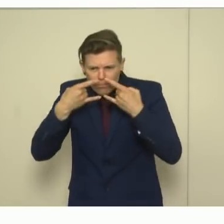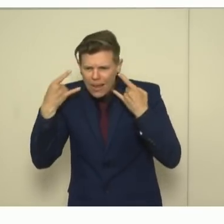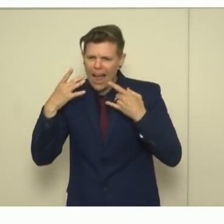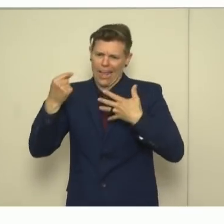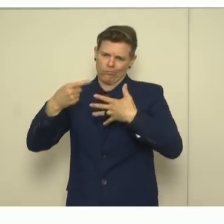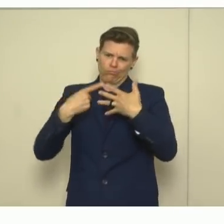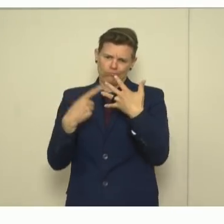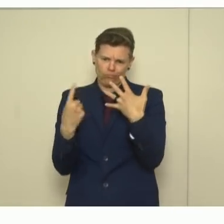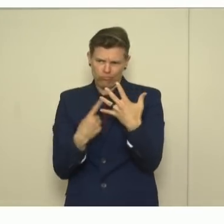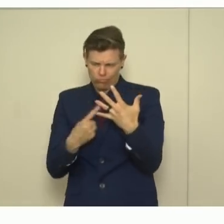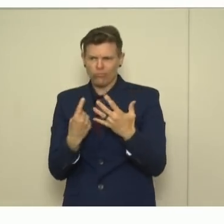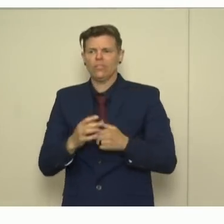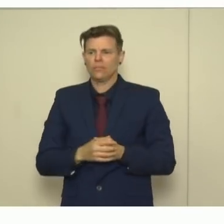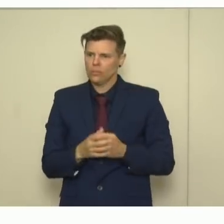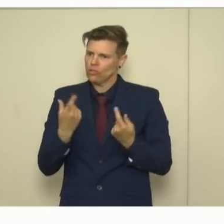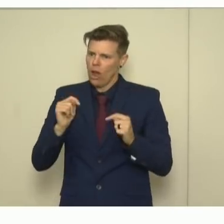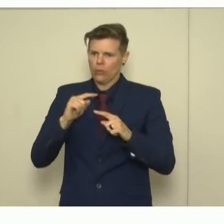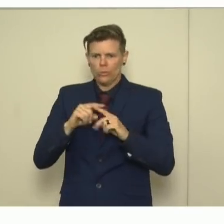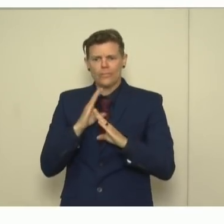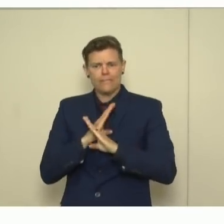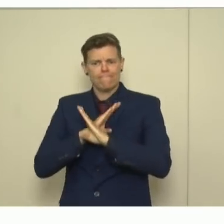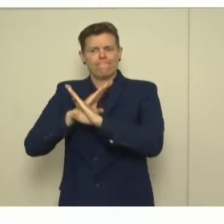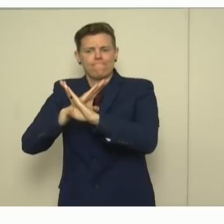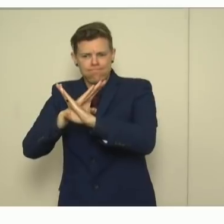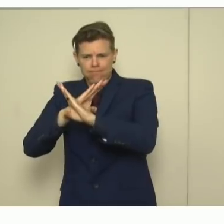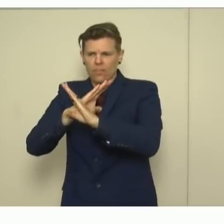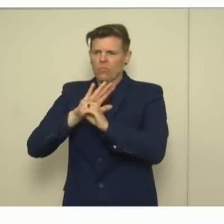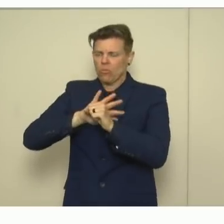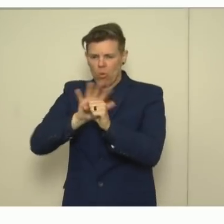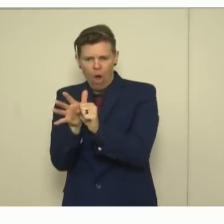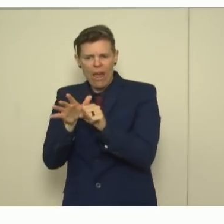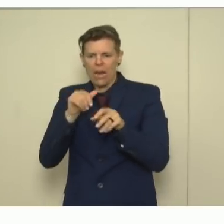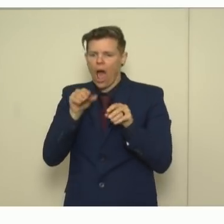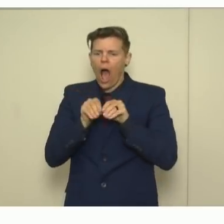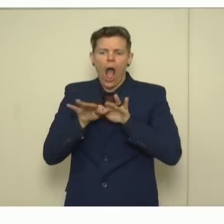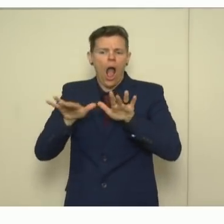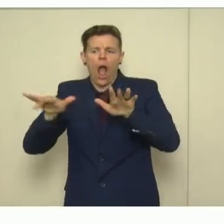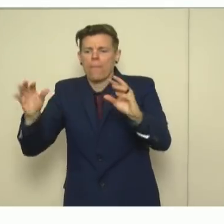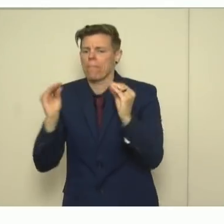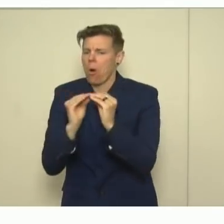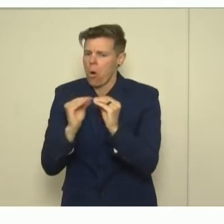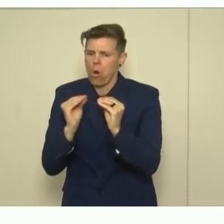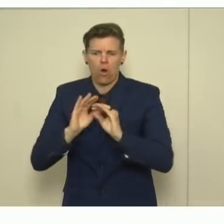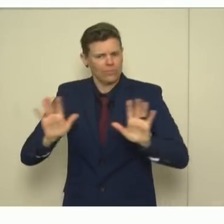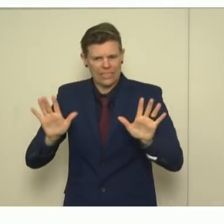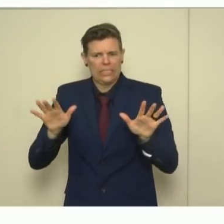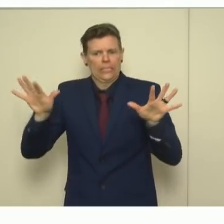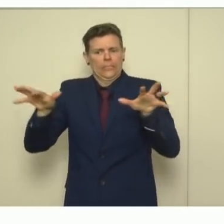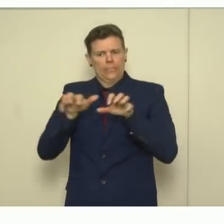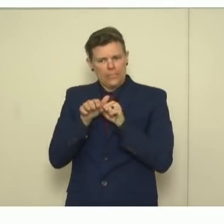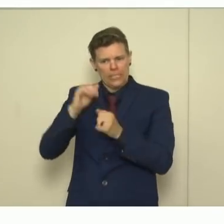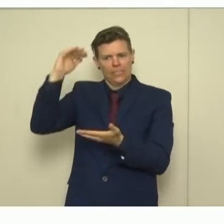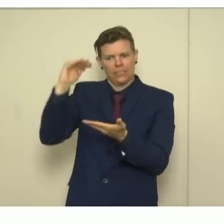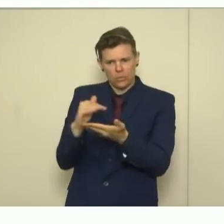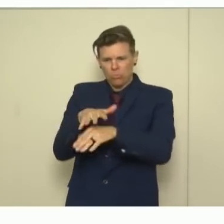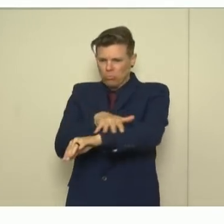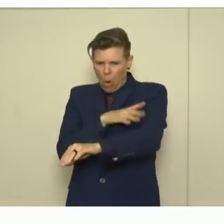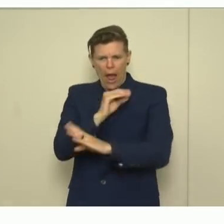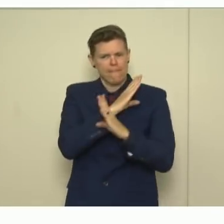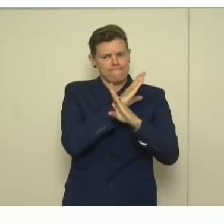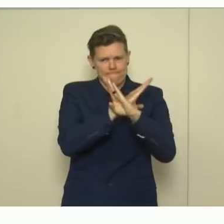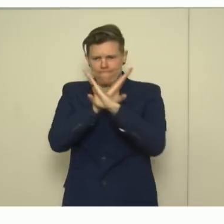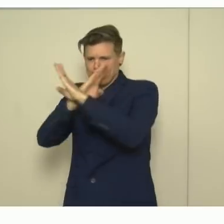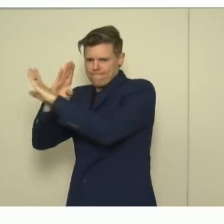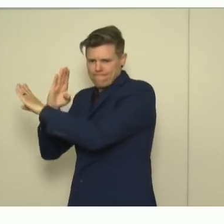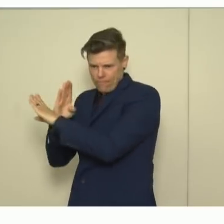COVID from person to person, which is how it gets transmitted. Let's go to the next slide. These are what we call heat maps. There's two of